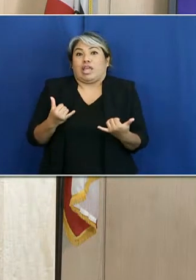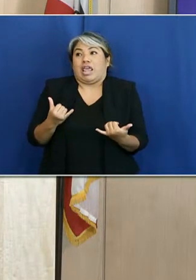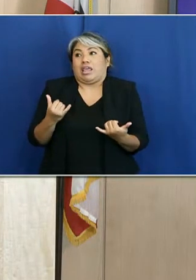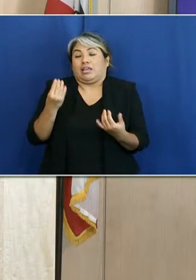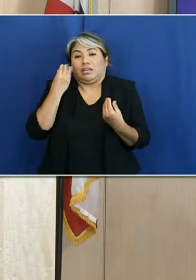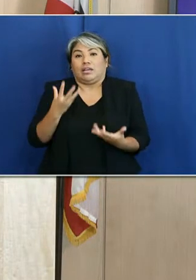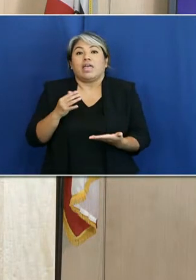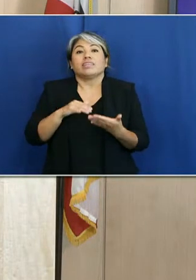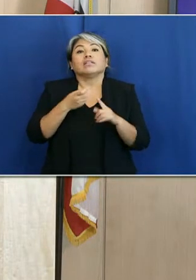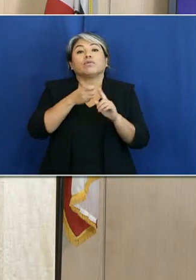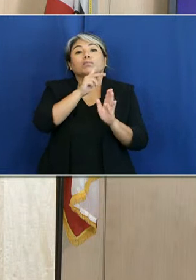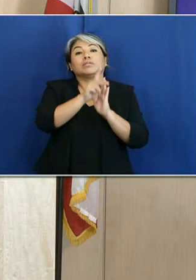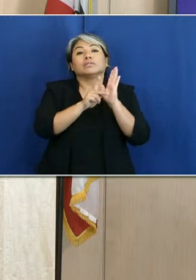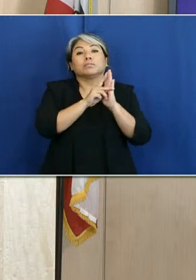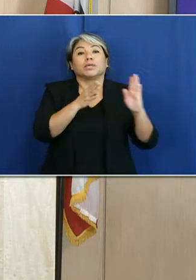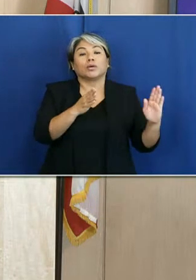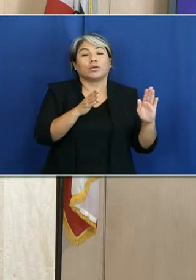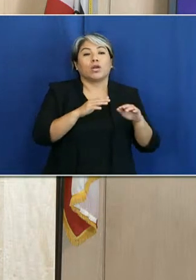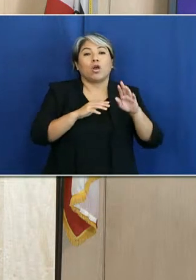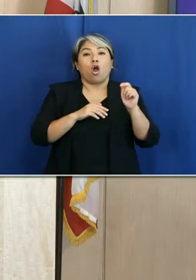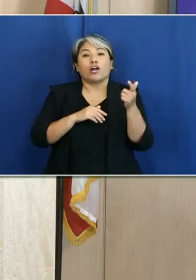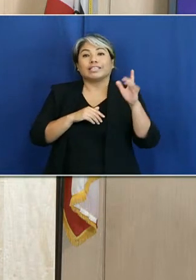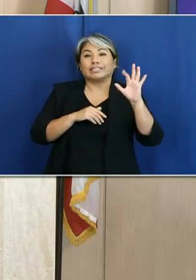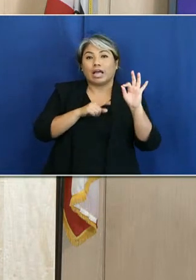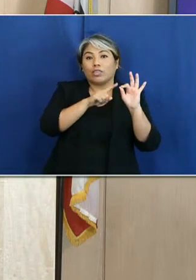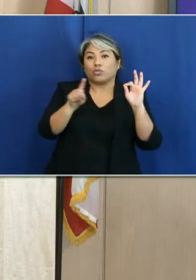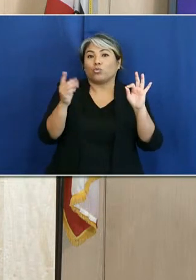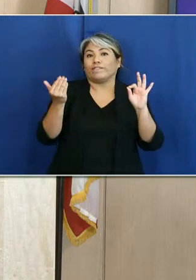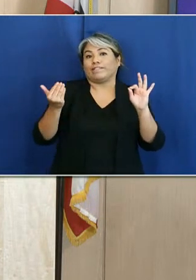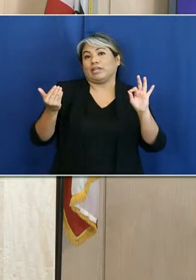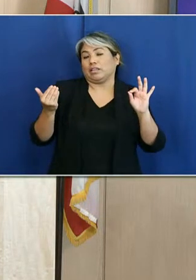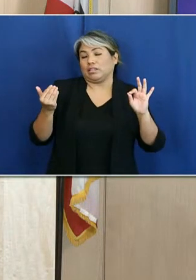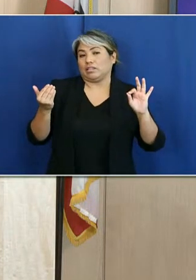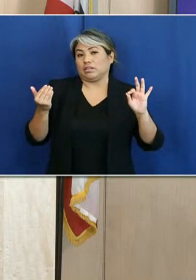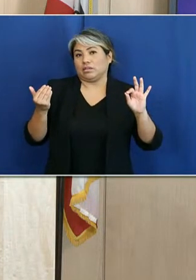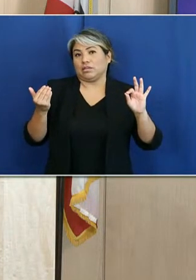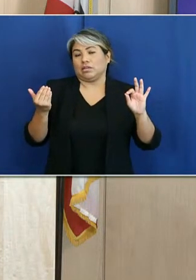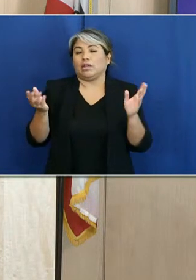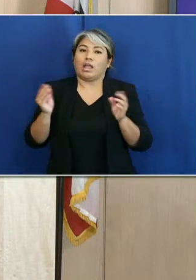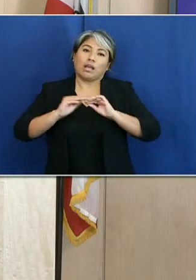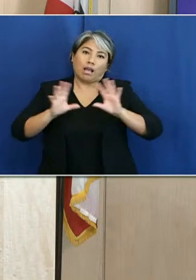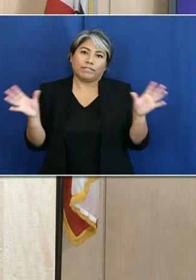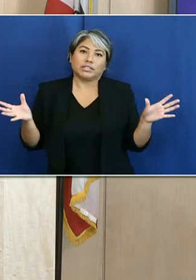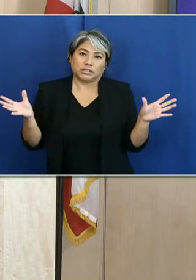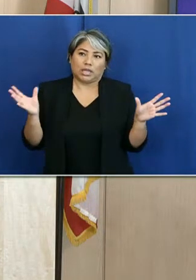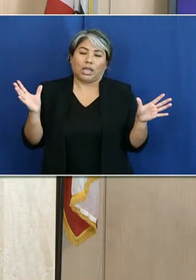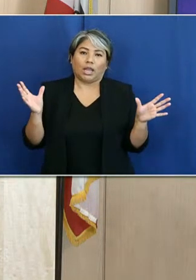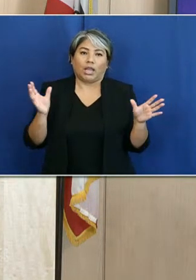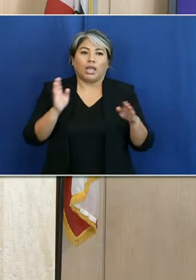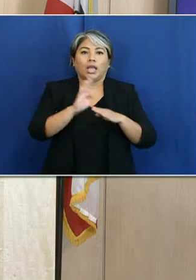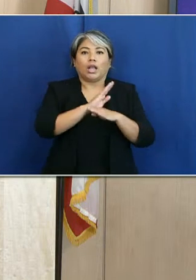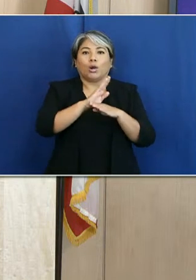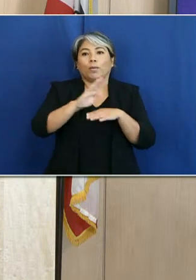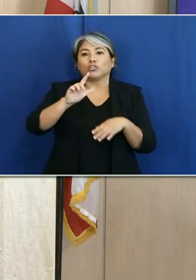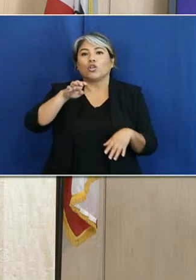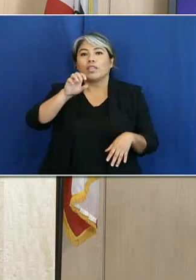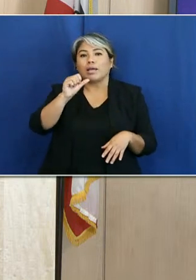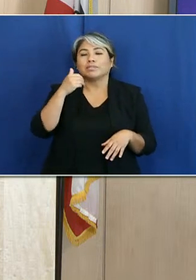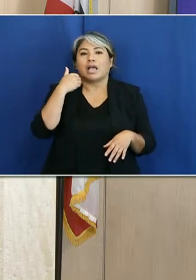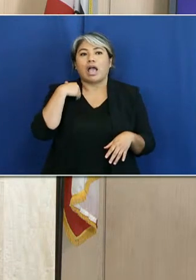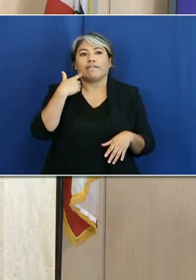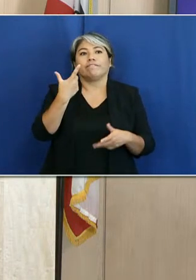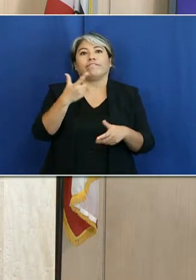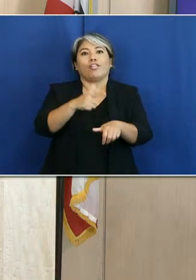for the time period August 9th through August 15th. And obviously, commercial labs have the